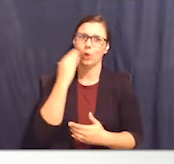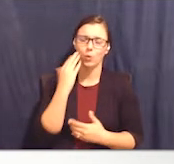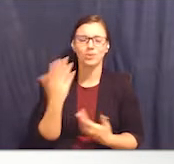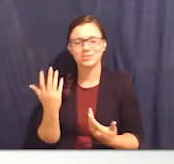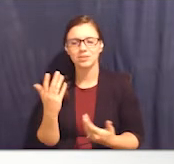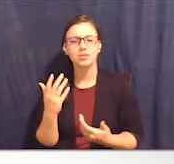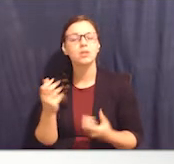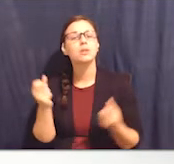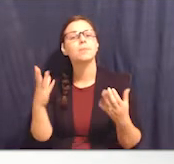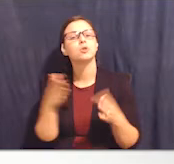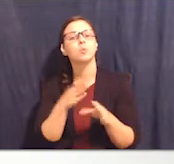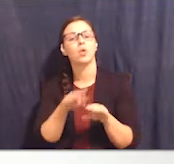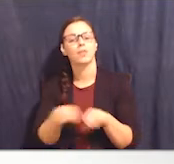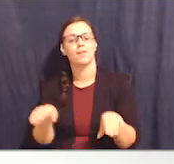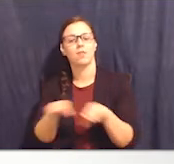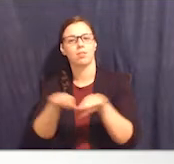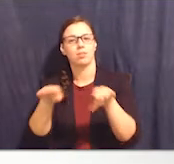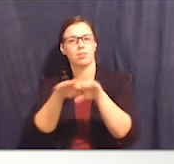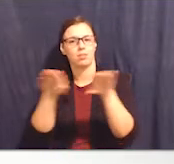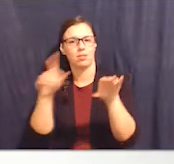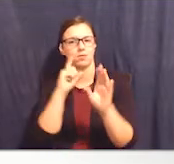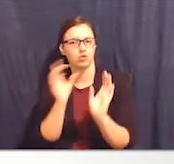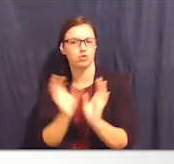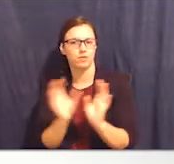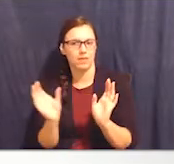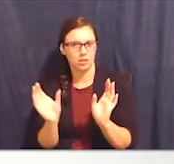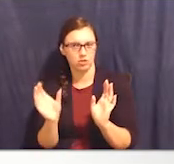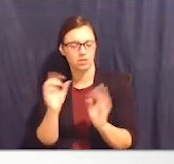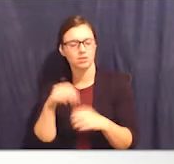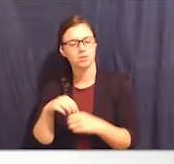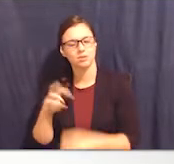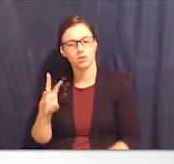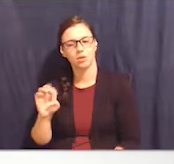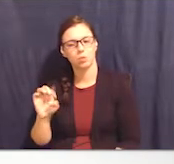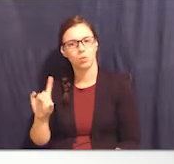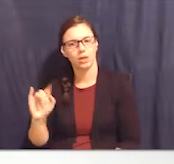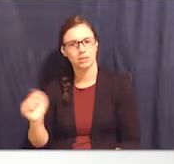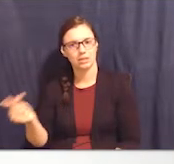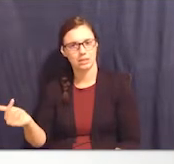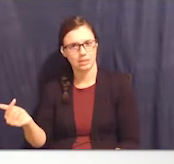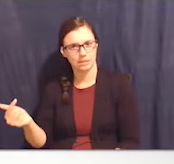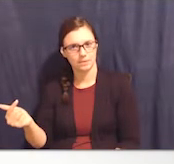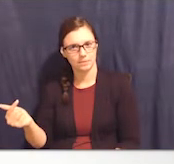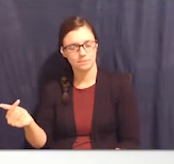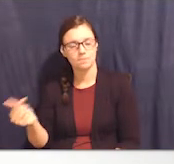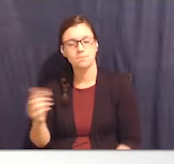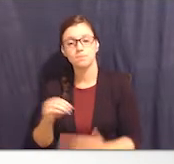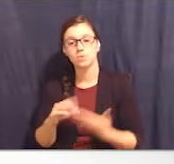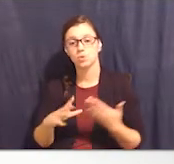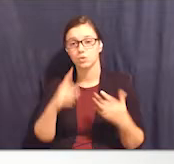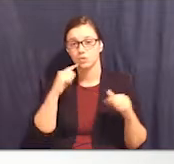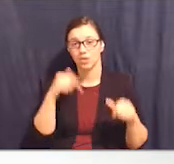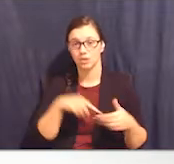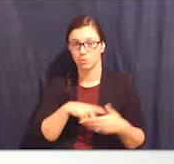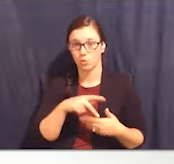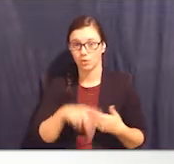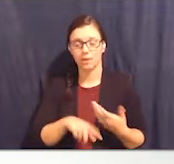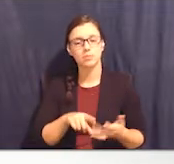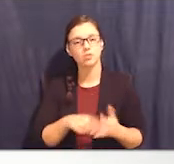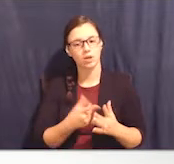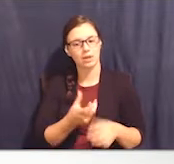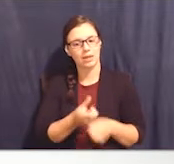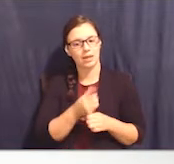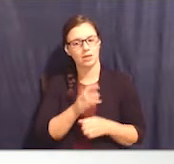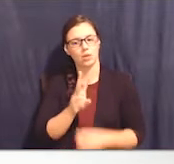a step, it's access to higher education, and students are leaving with a meaningful credential.